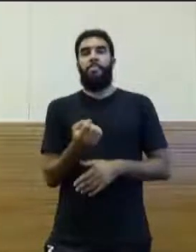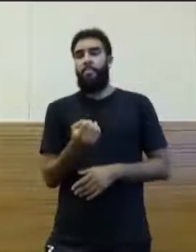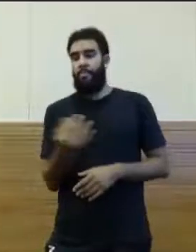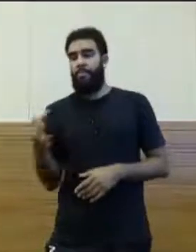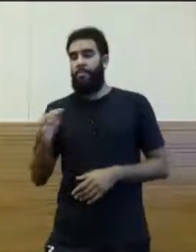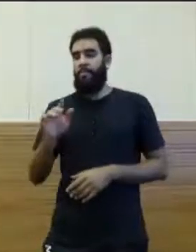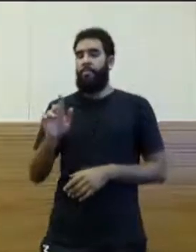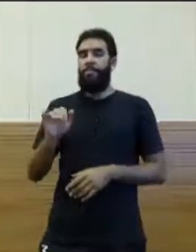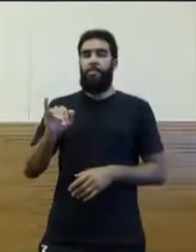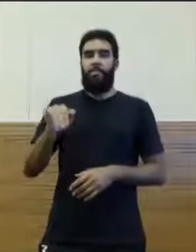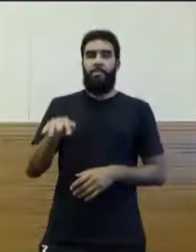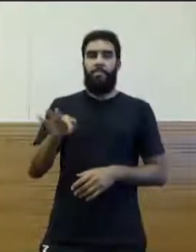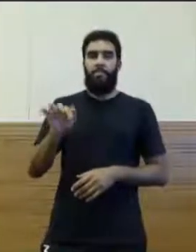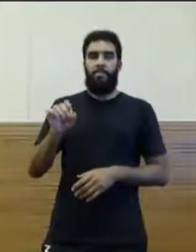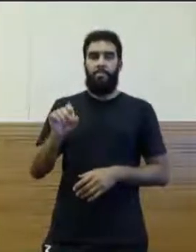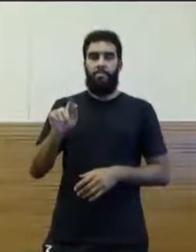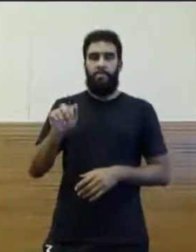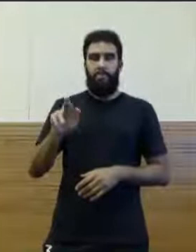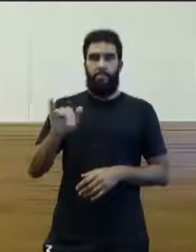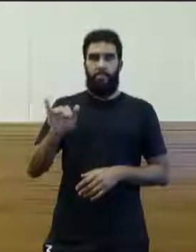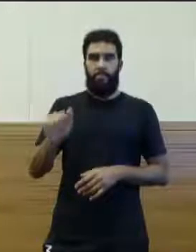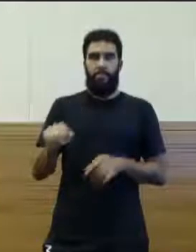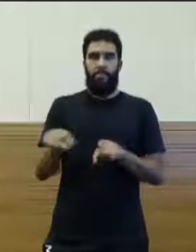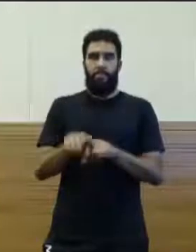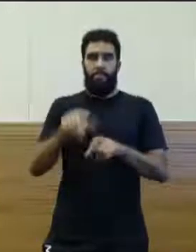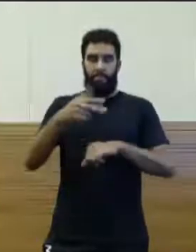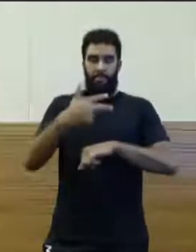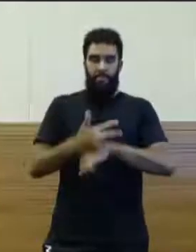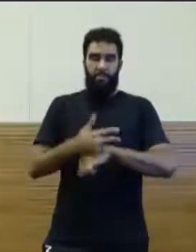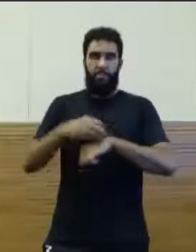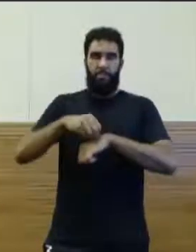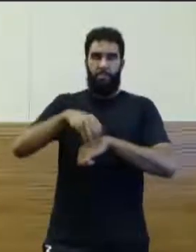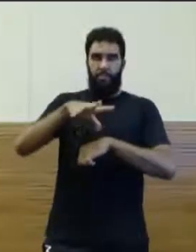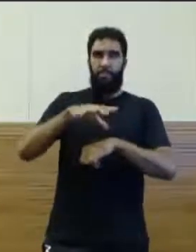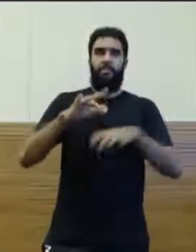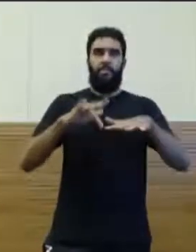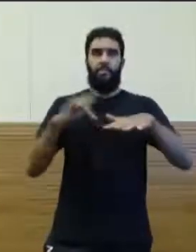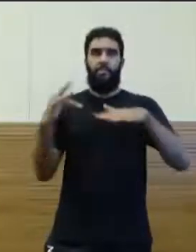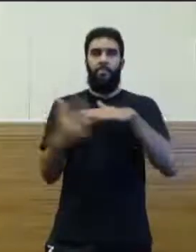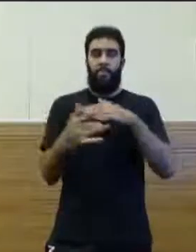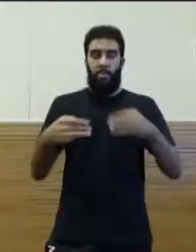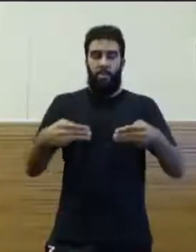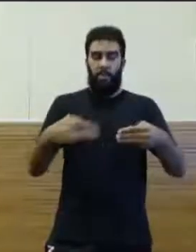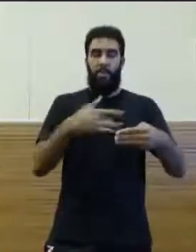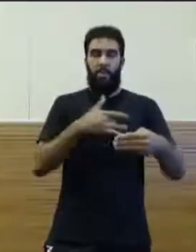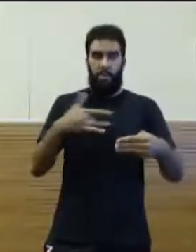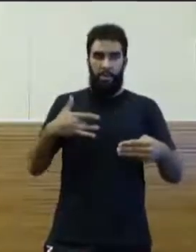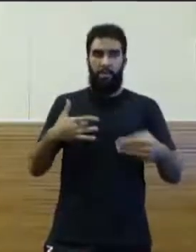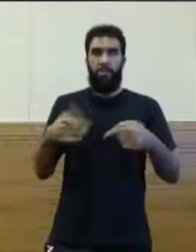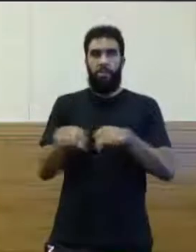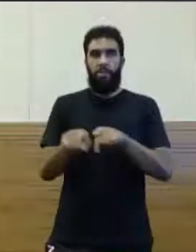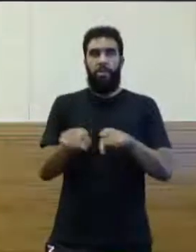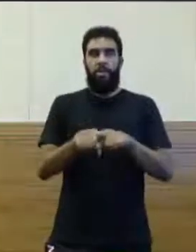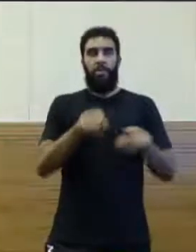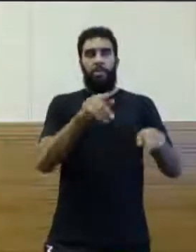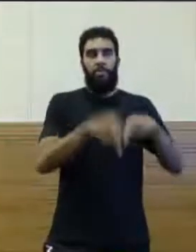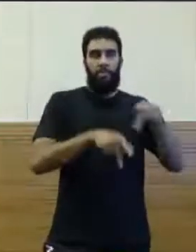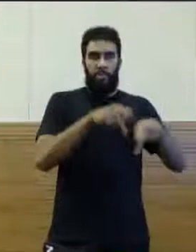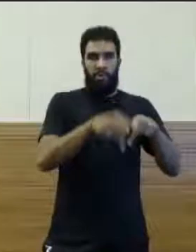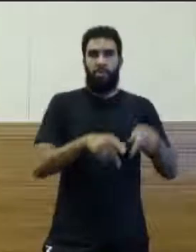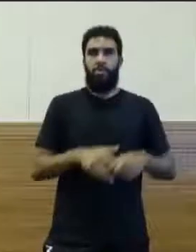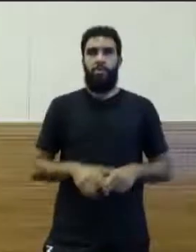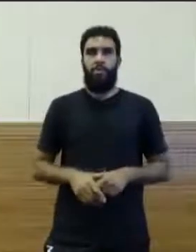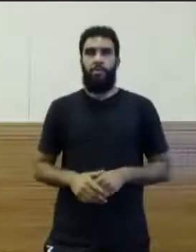these guides. New infographics, videos, these are presented in social networks from the Ministry of Health